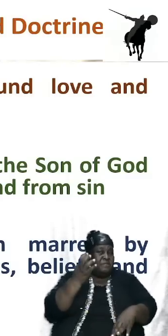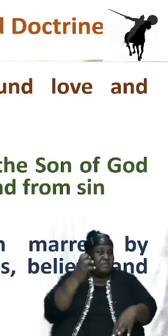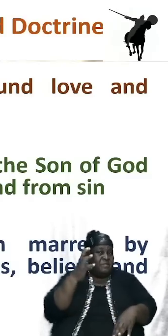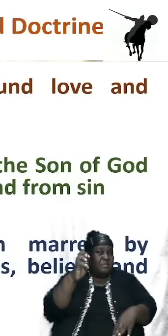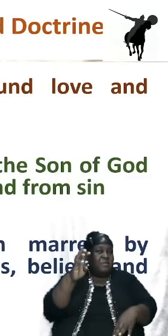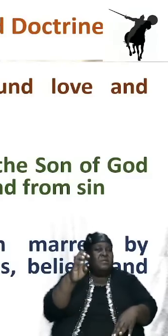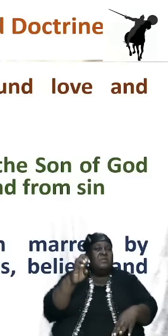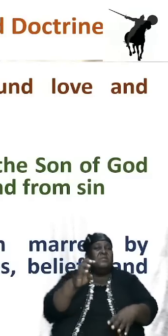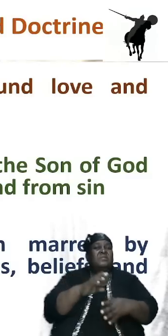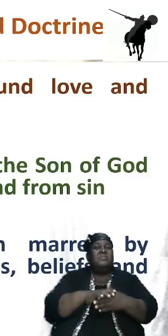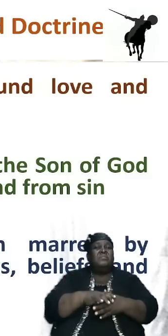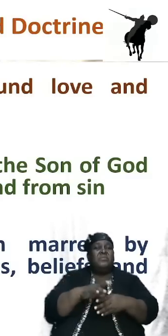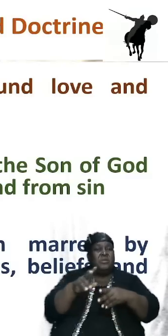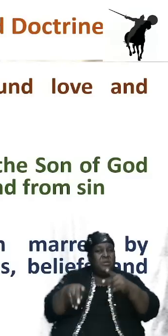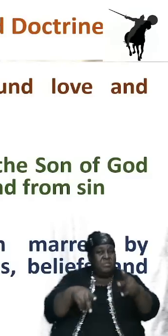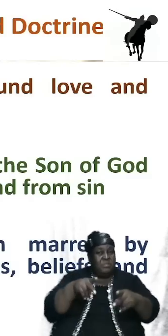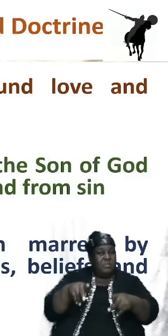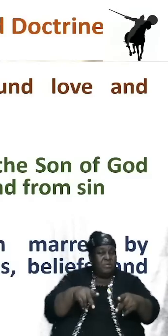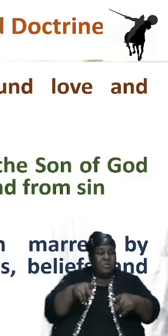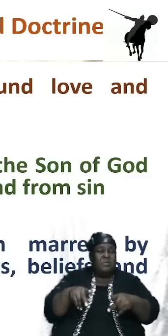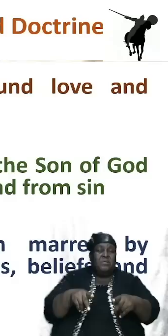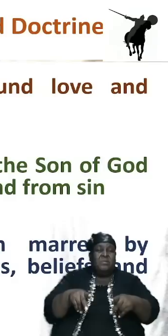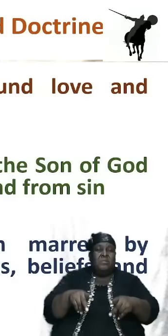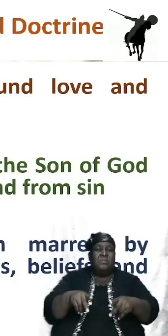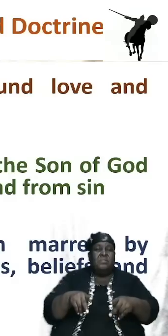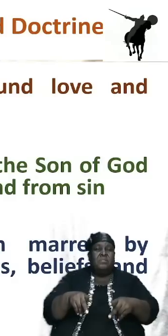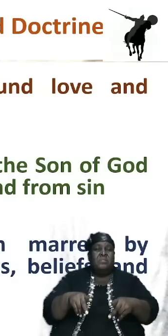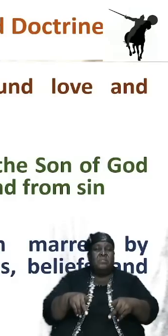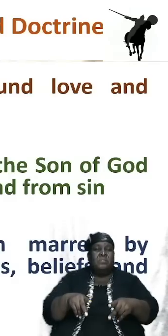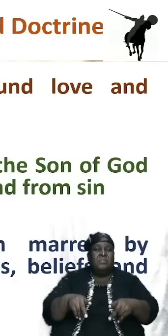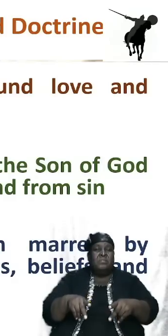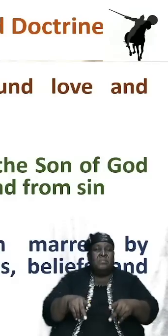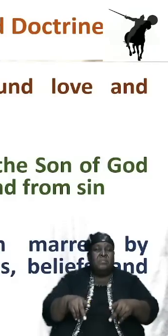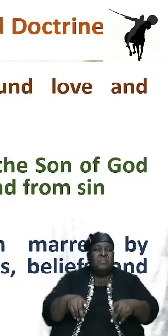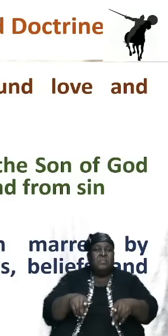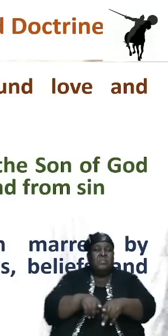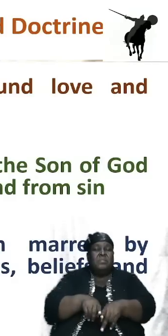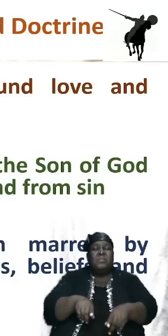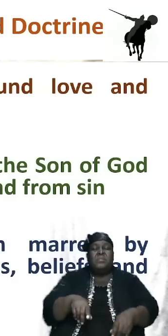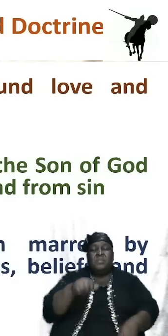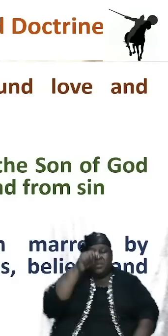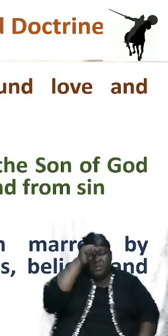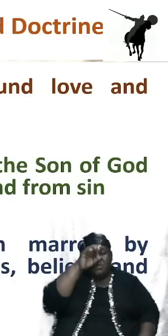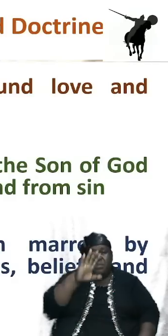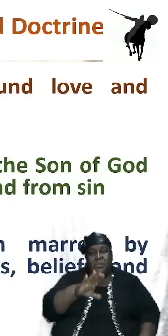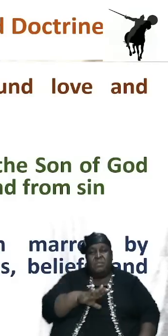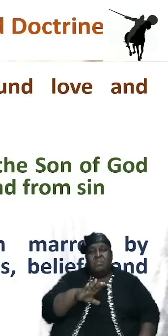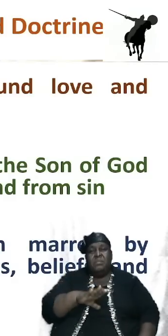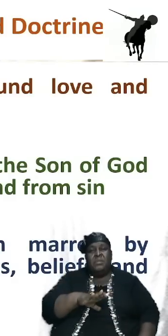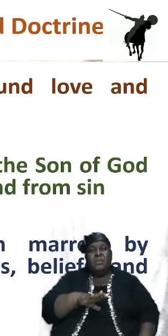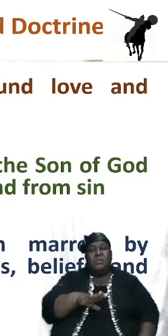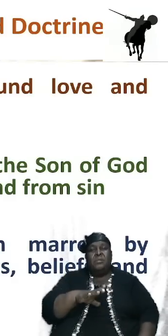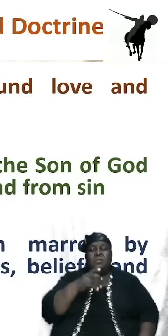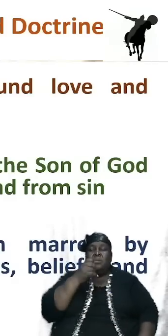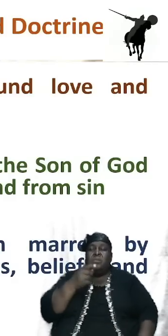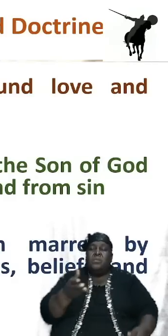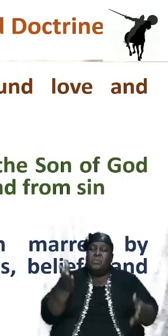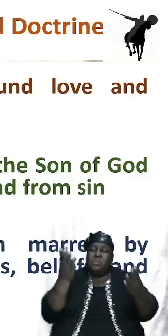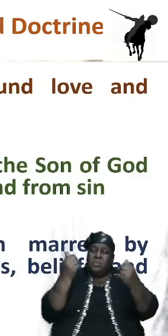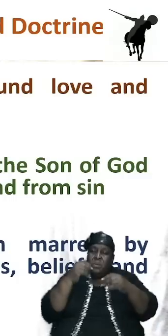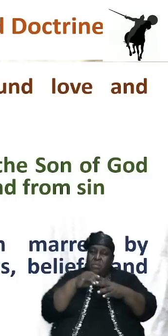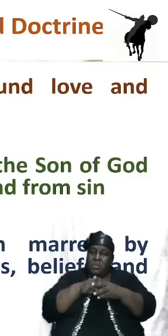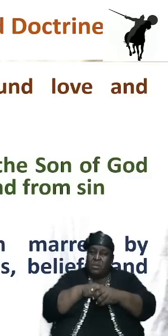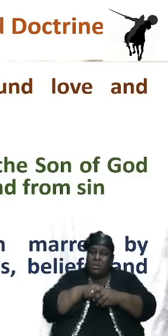had people like, or the 3rd century, we had people like Constantine and these men, amen, who came in and they wanted